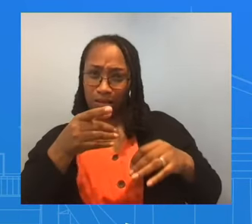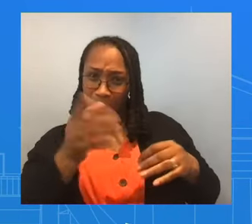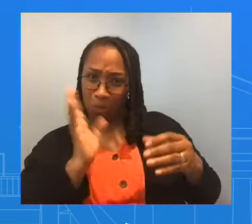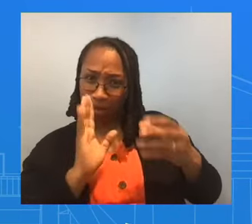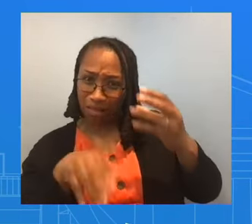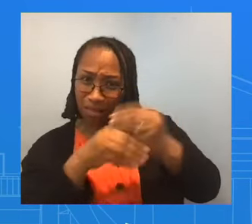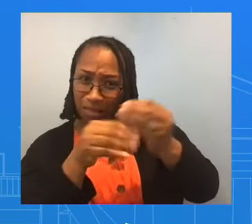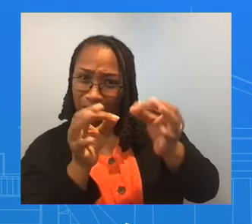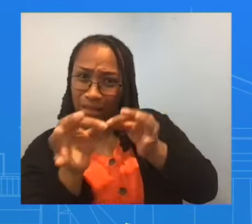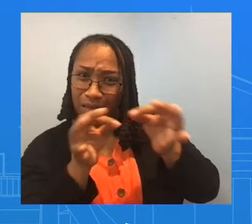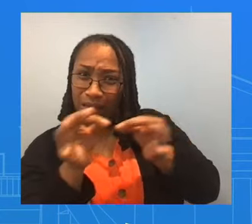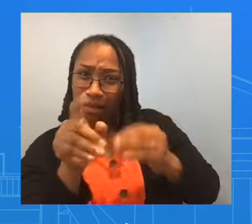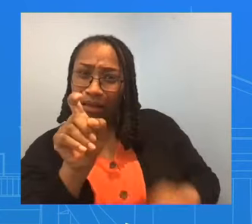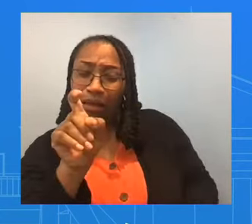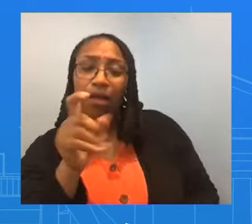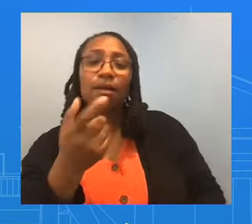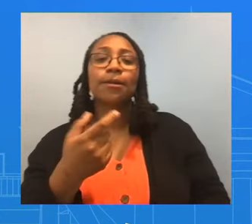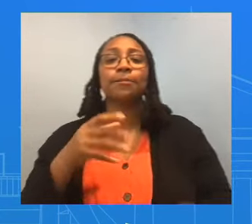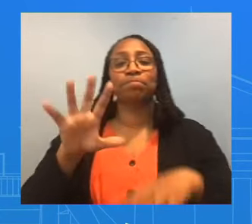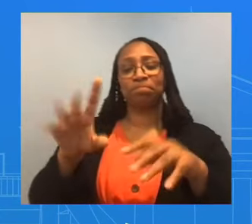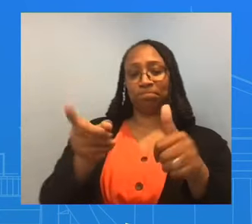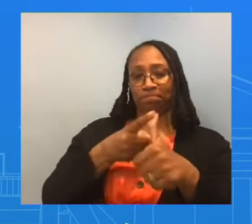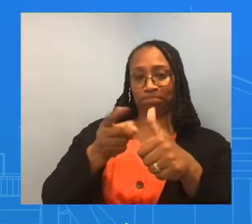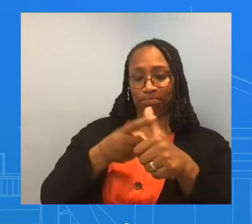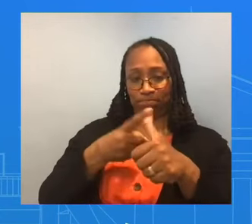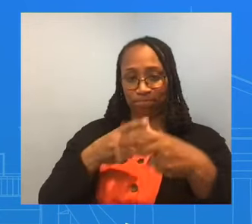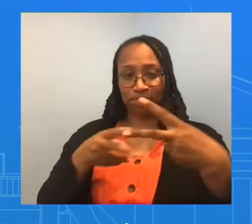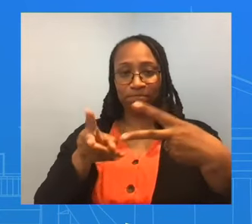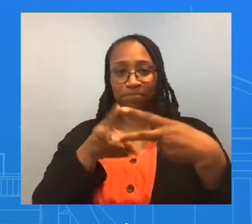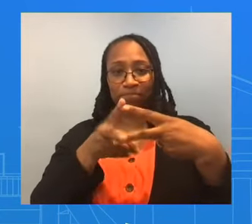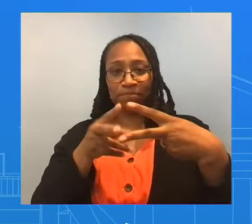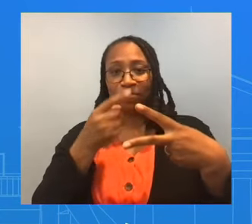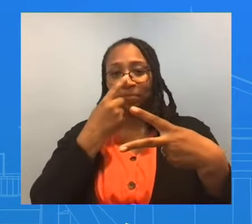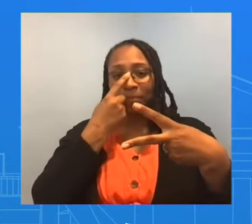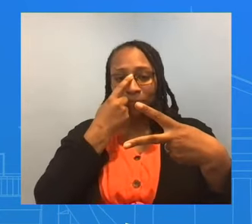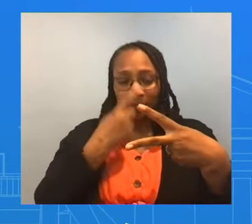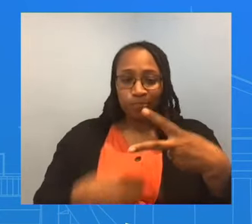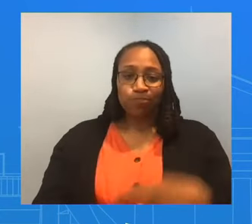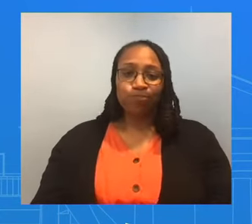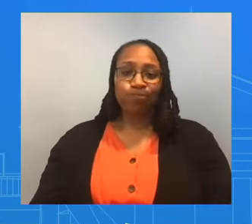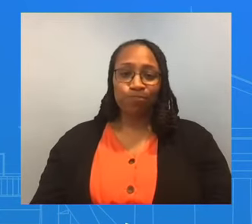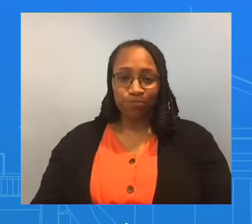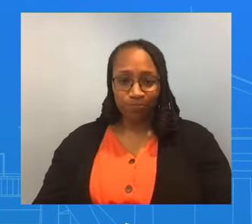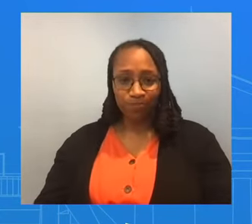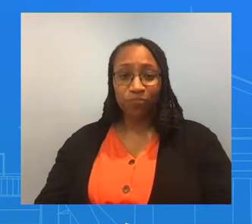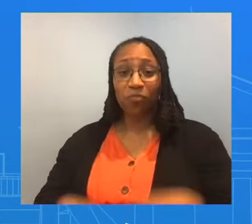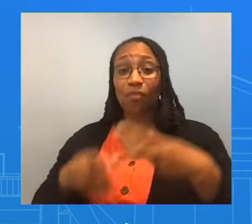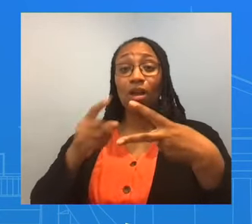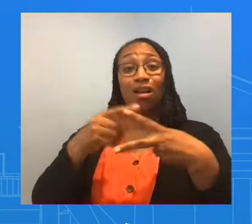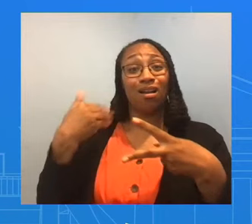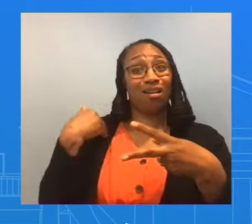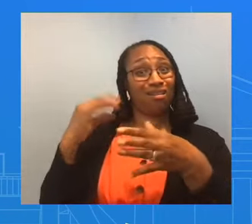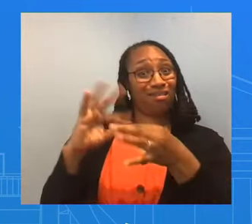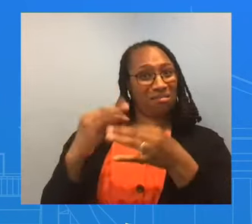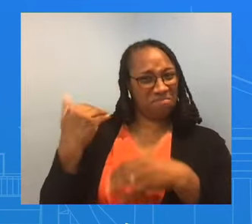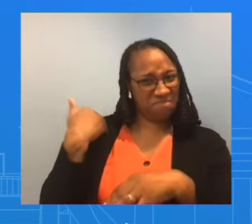part is, and I just stated this earlier before, and because the president has said this, we have said this from